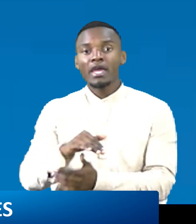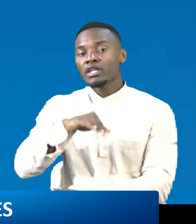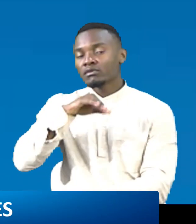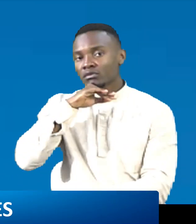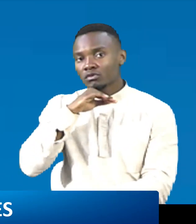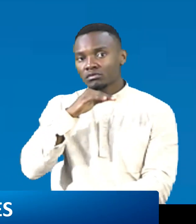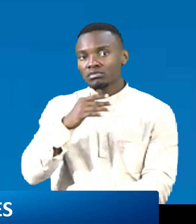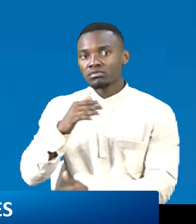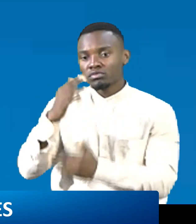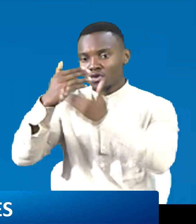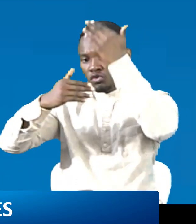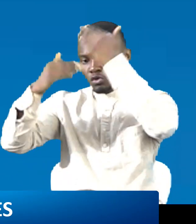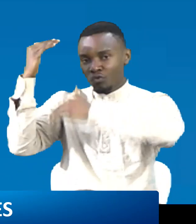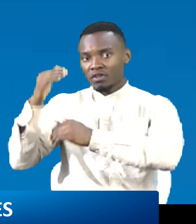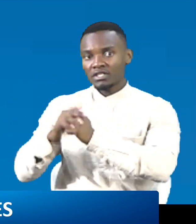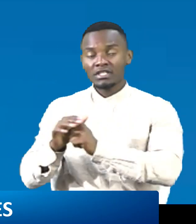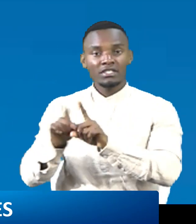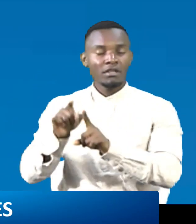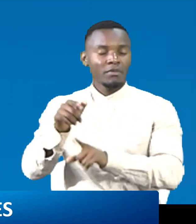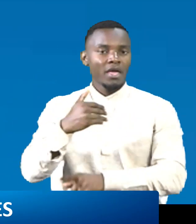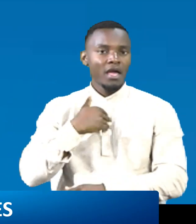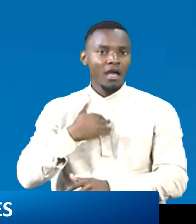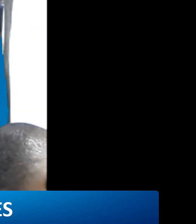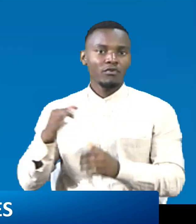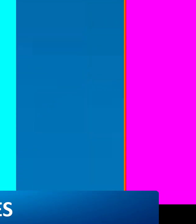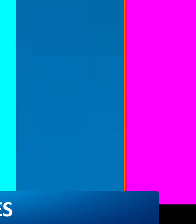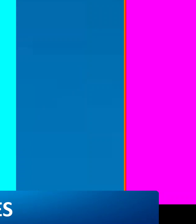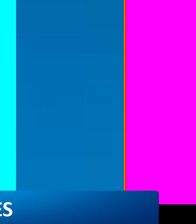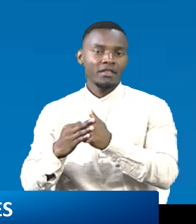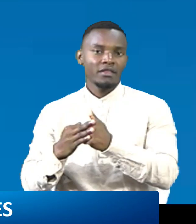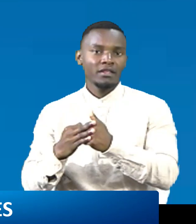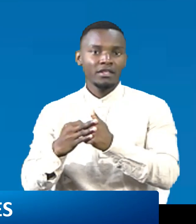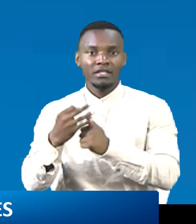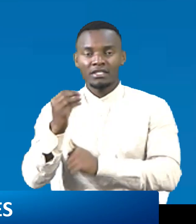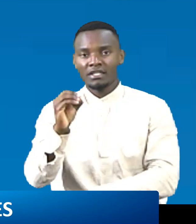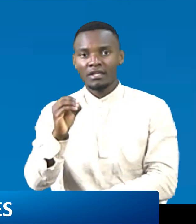Odinga's 80th birthday celebrations.